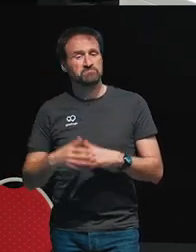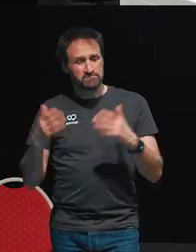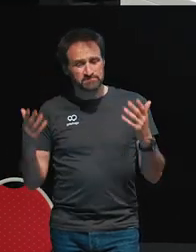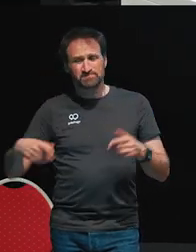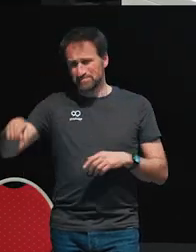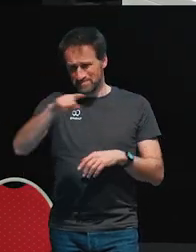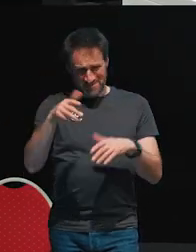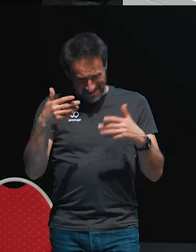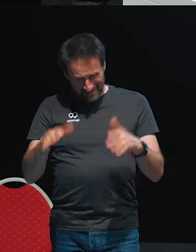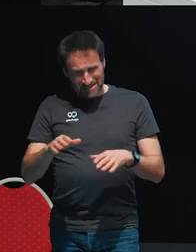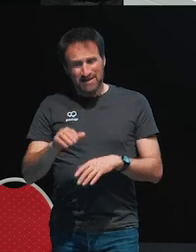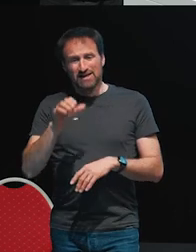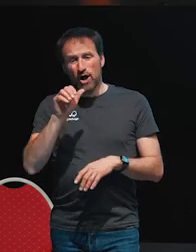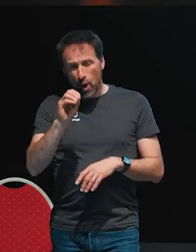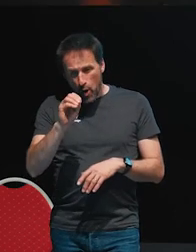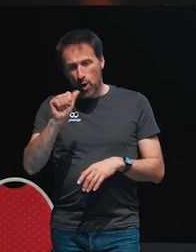ever used or heard of OAuth?